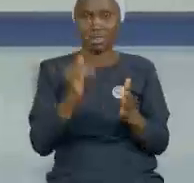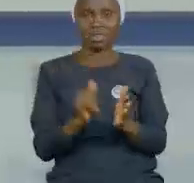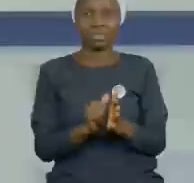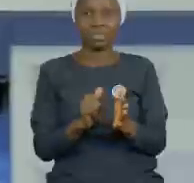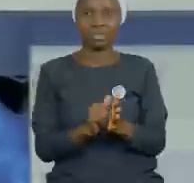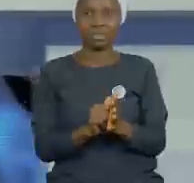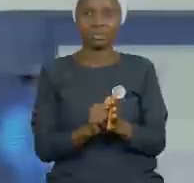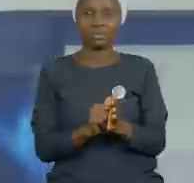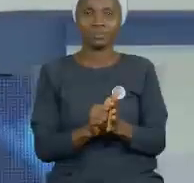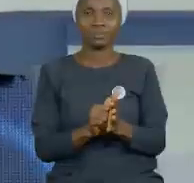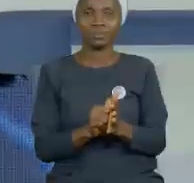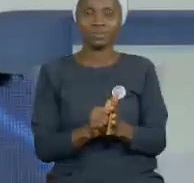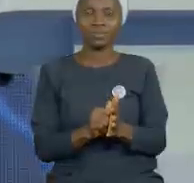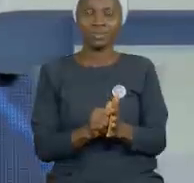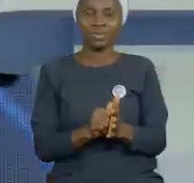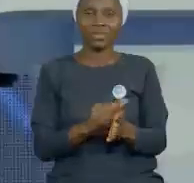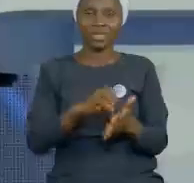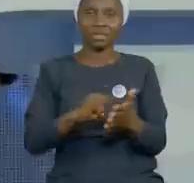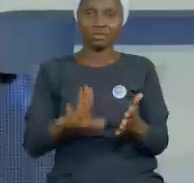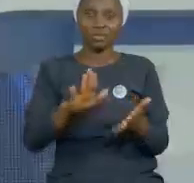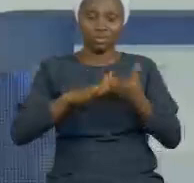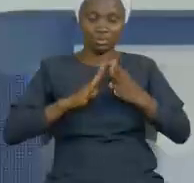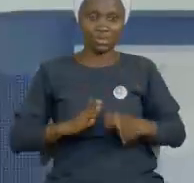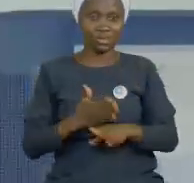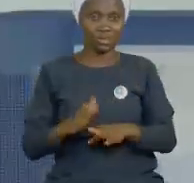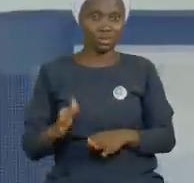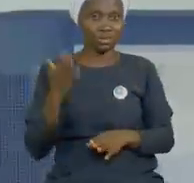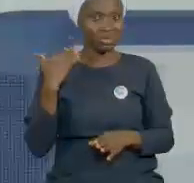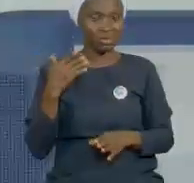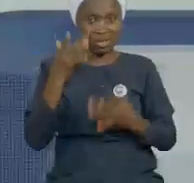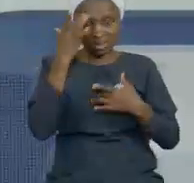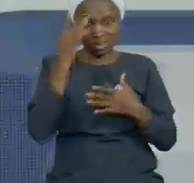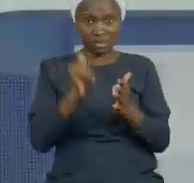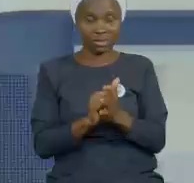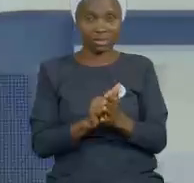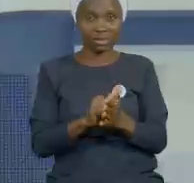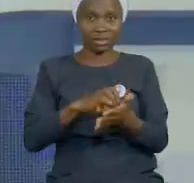ease away. The sickness that takes your peace of mind away.